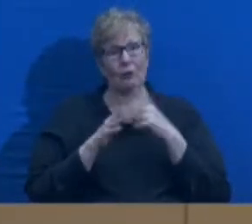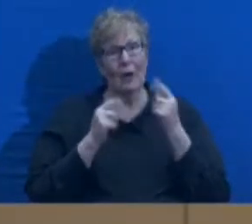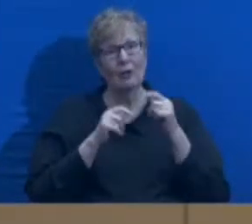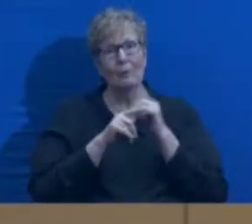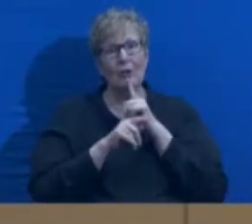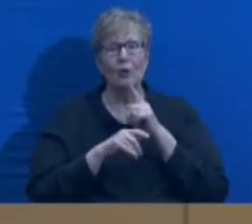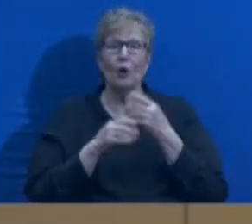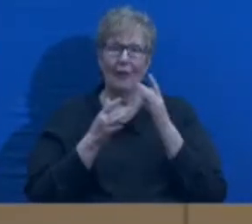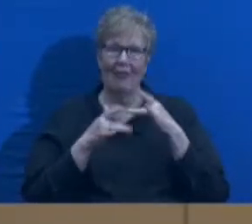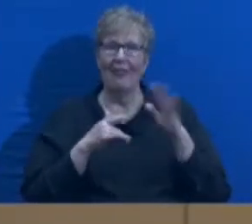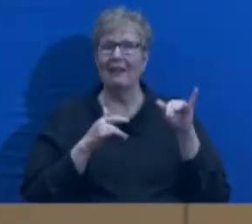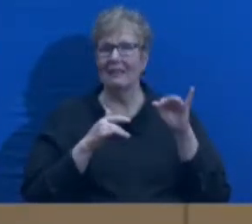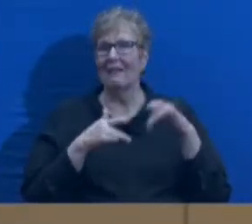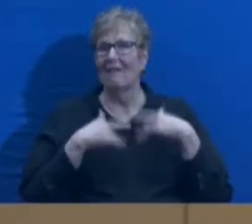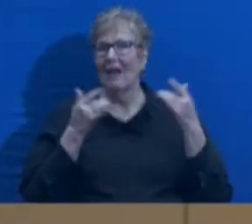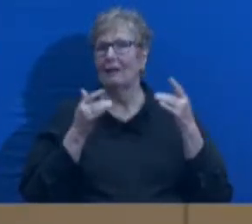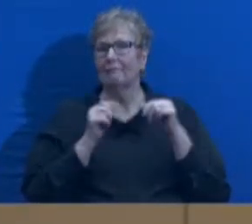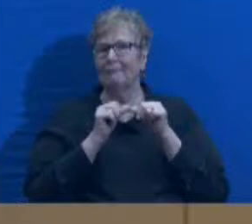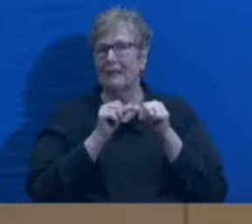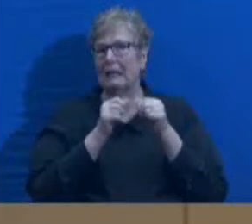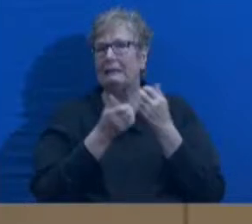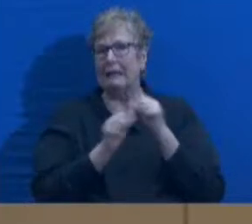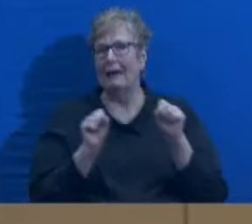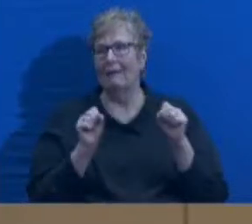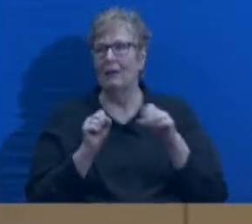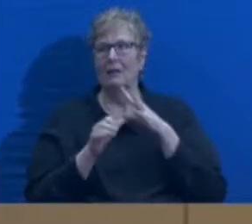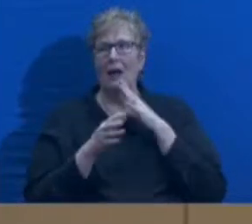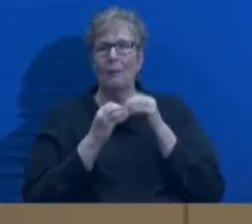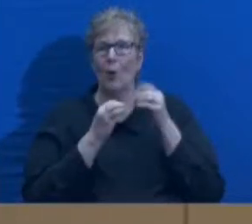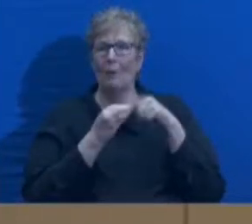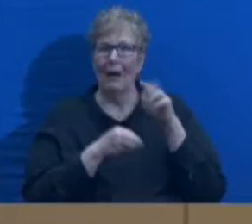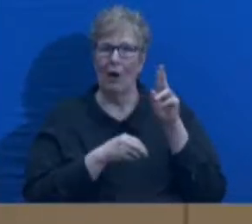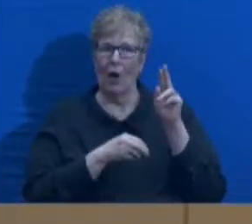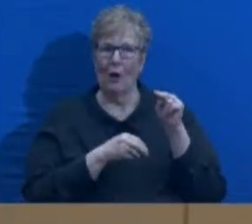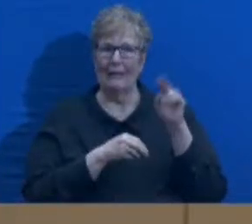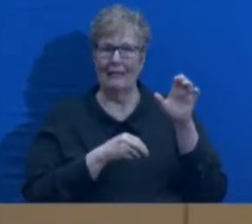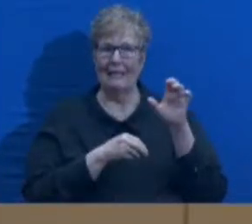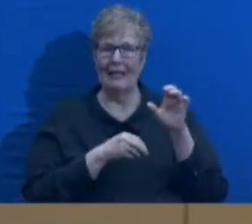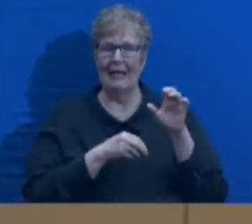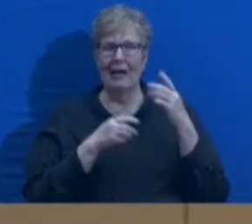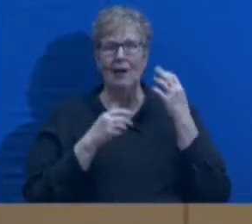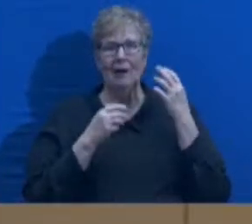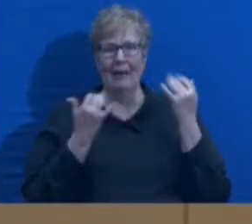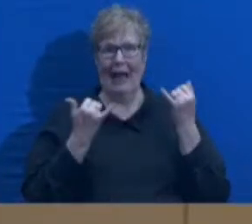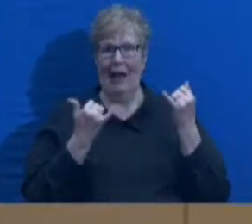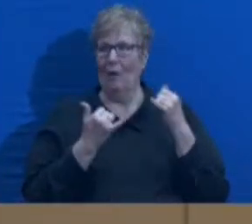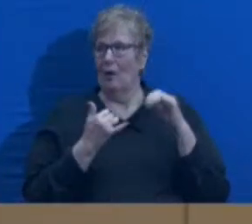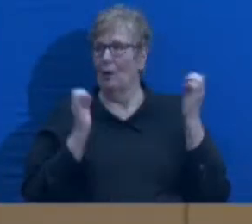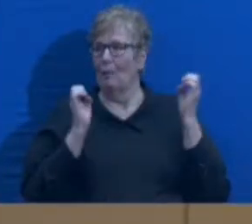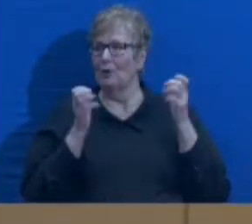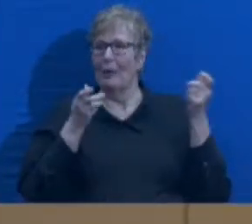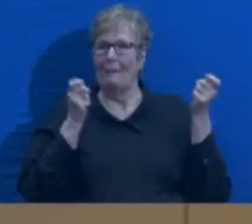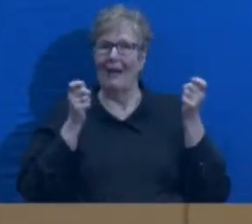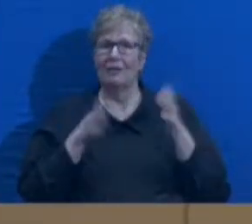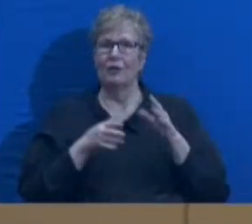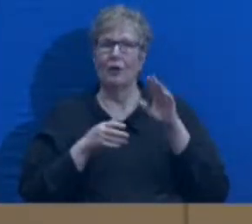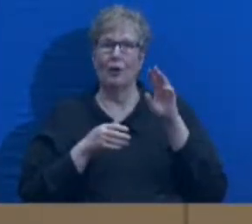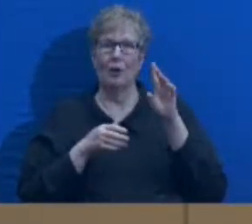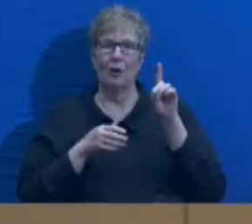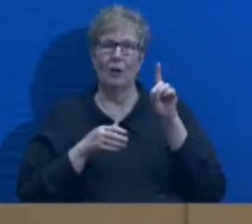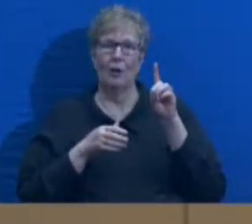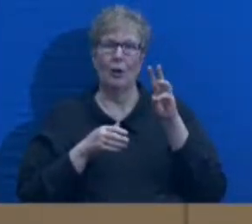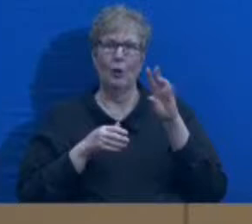that the event is safe. To talk more about the RNC preparations, here is Emergency Management Chief Mike Graham.